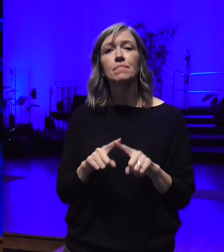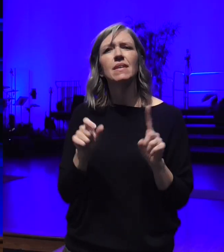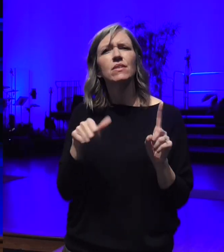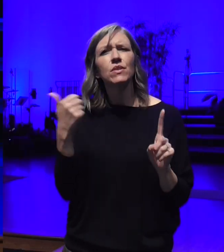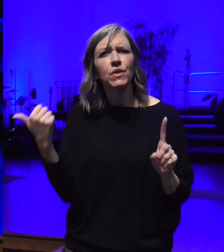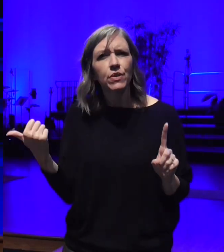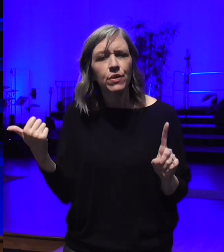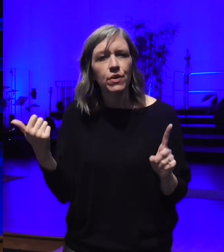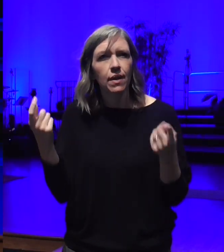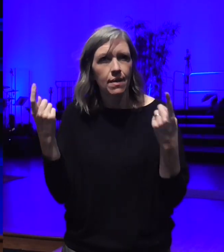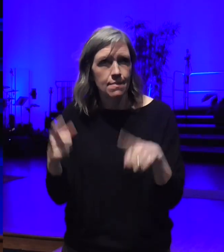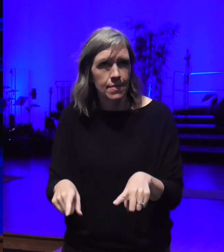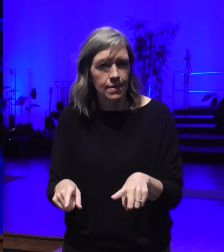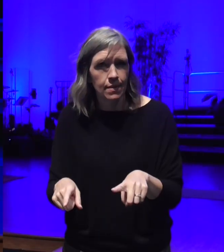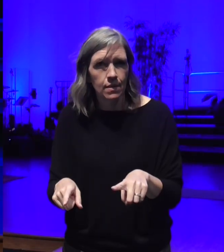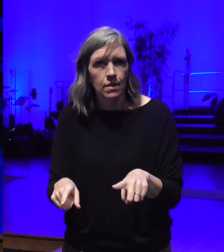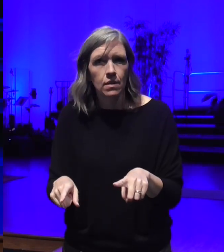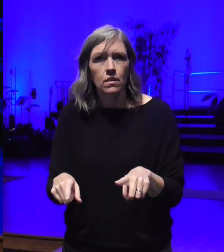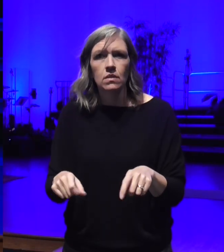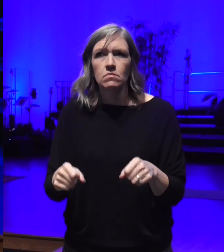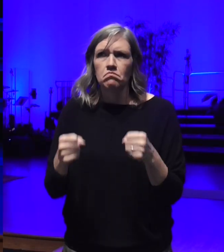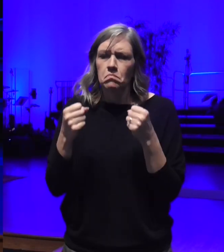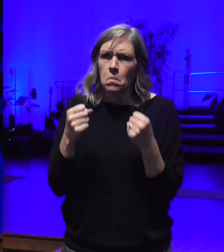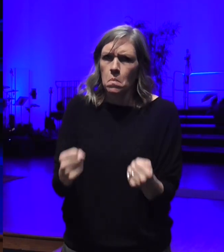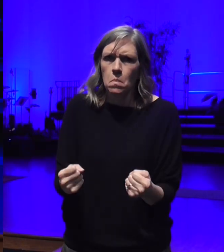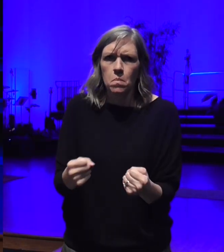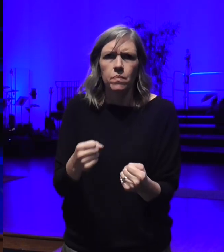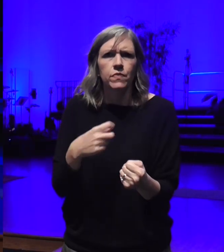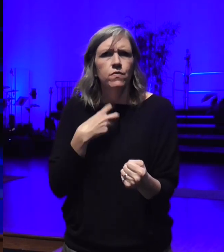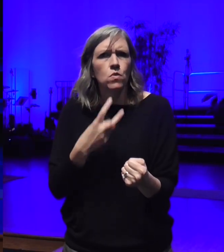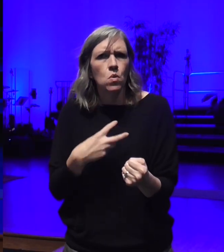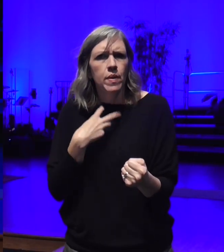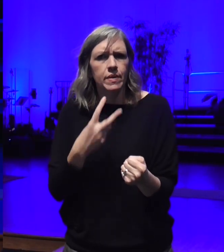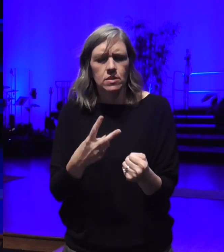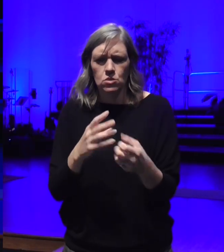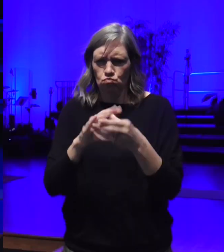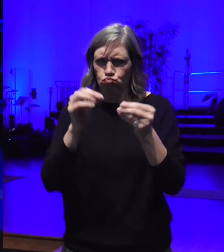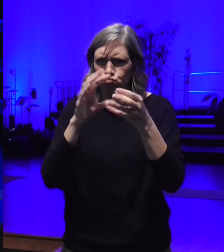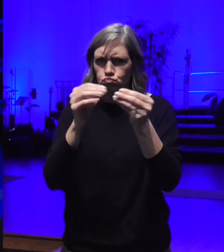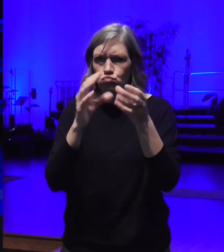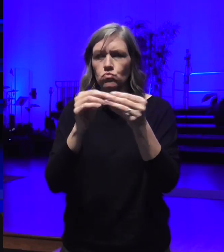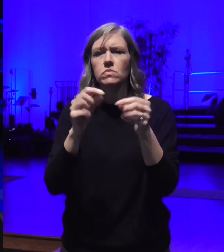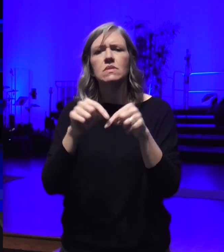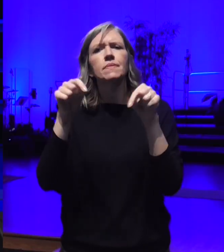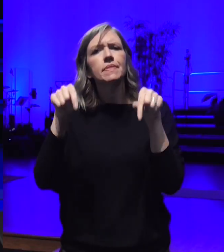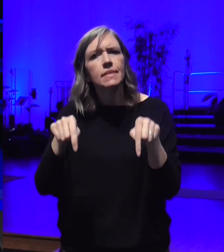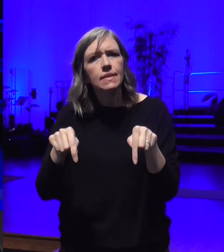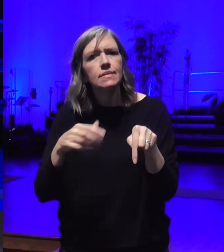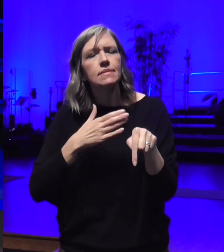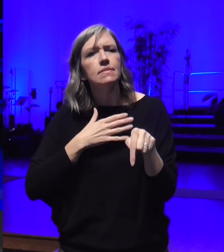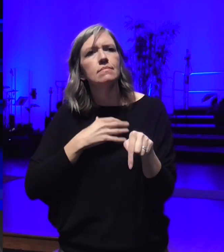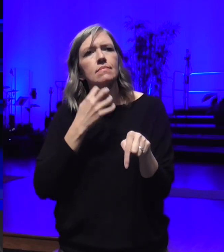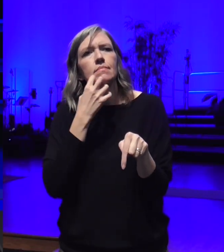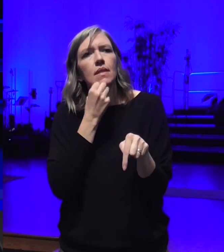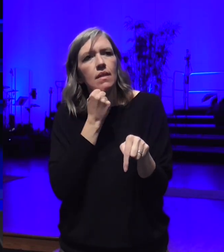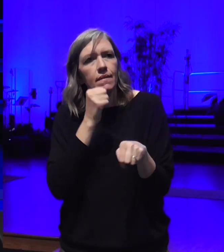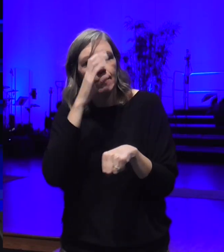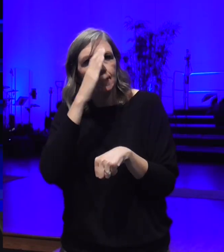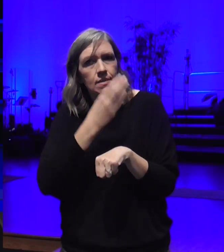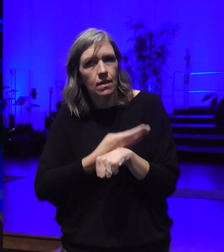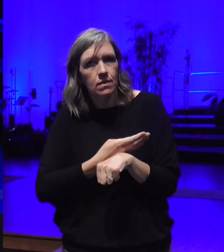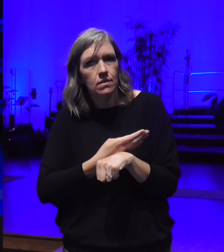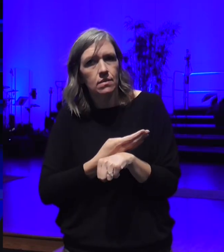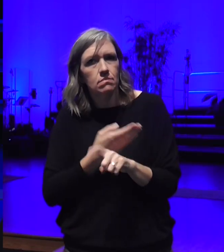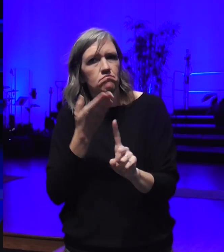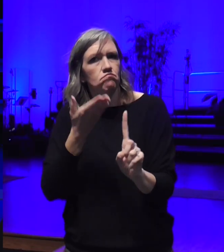But there's another thing that happens. There's this booming voice that comes forth and says, "This is my beloved Son,